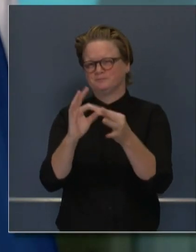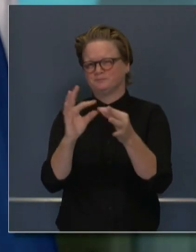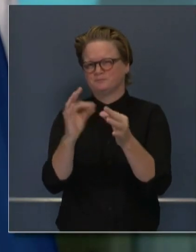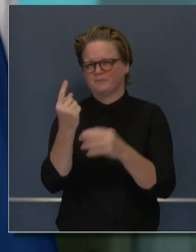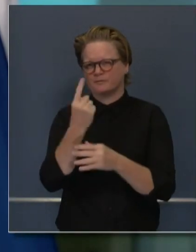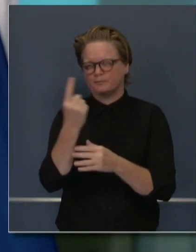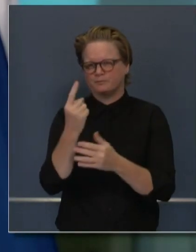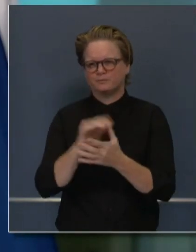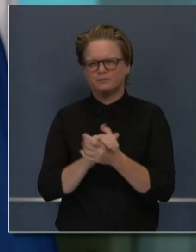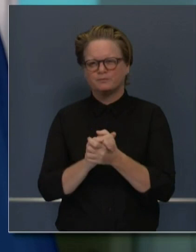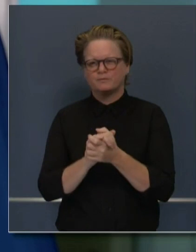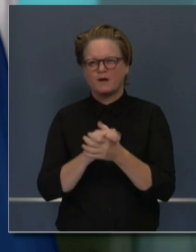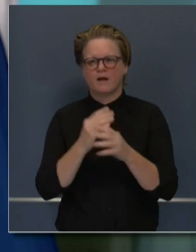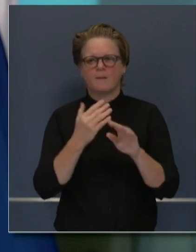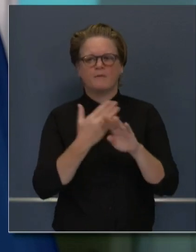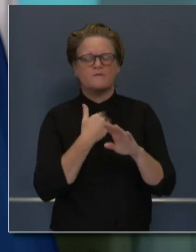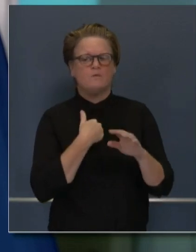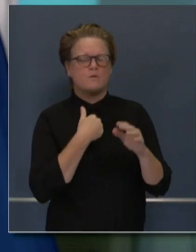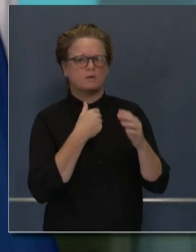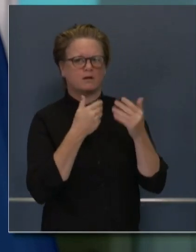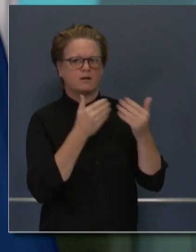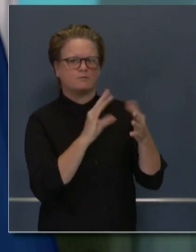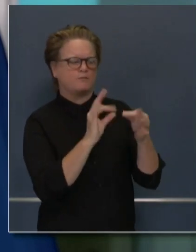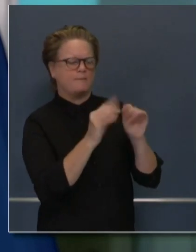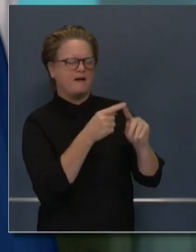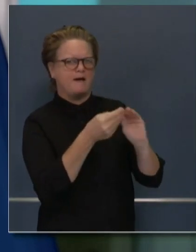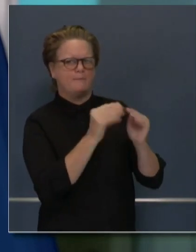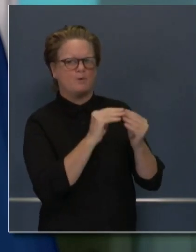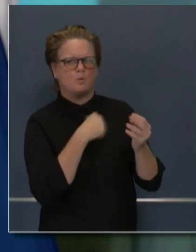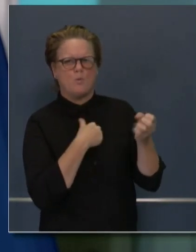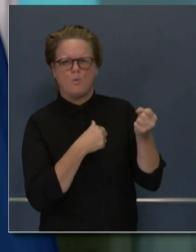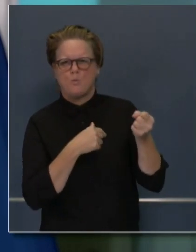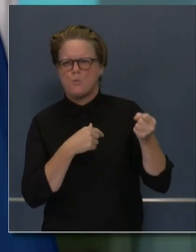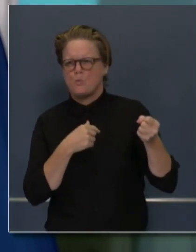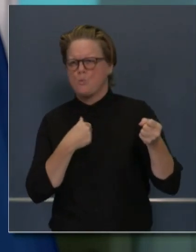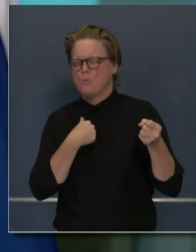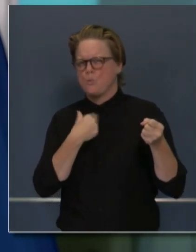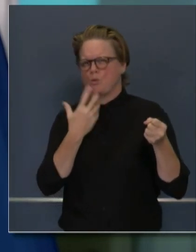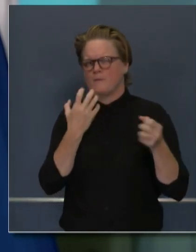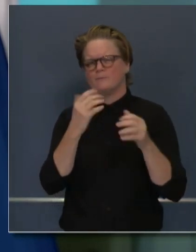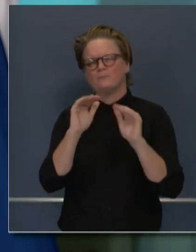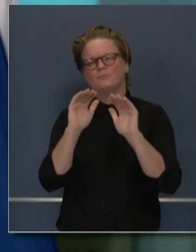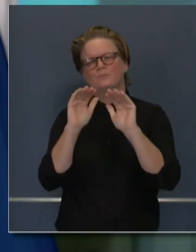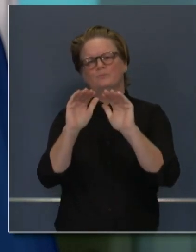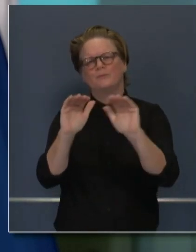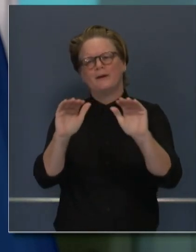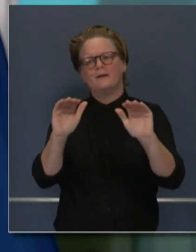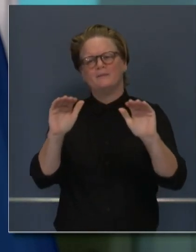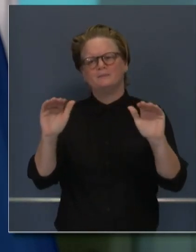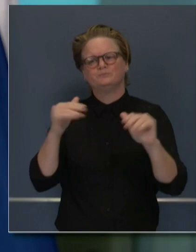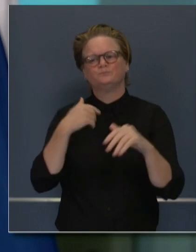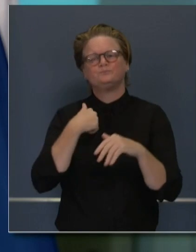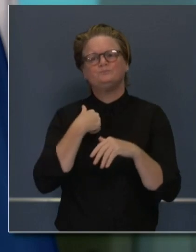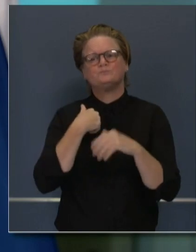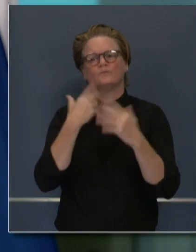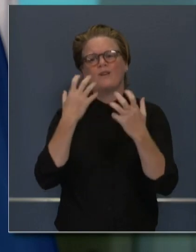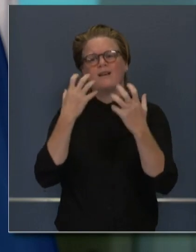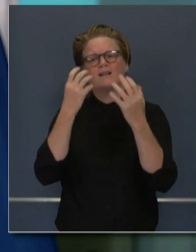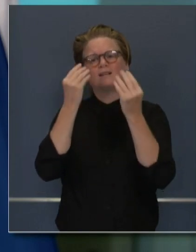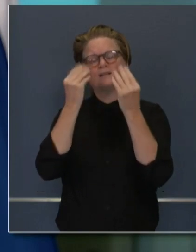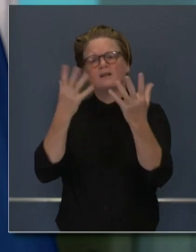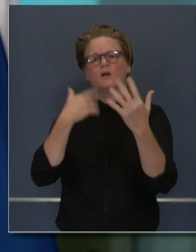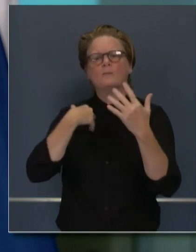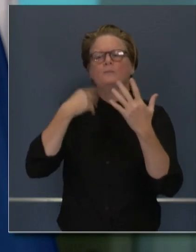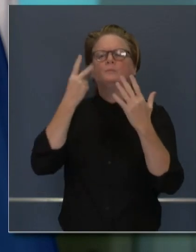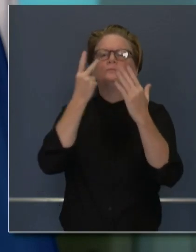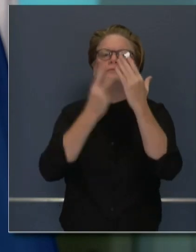and some important reminders about what's ahead. Just to say, just 3 weeks